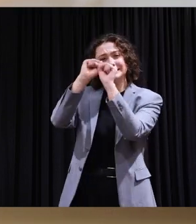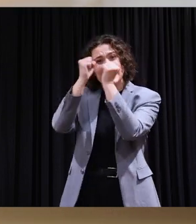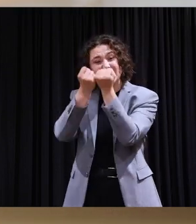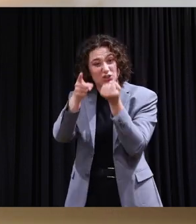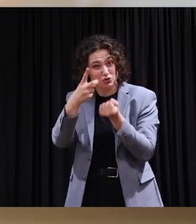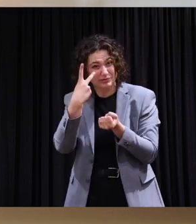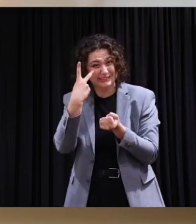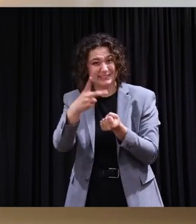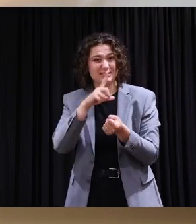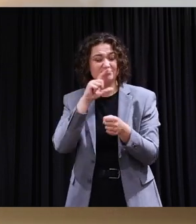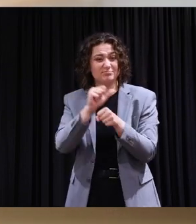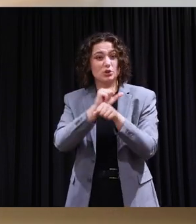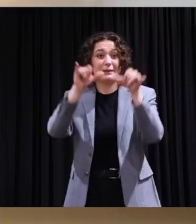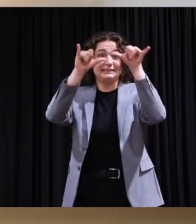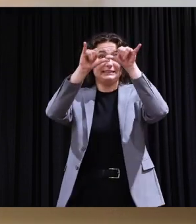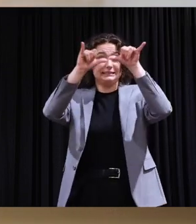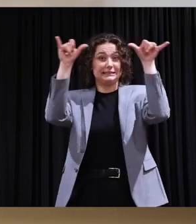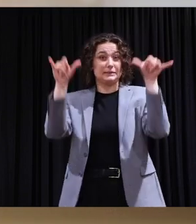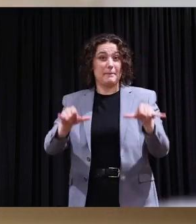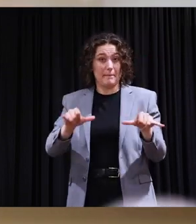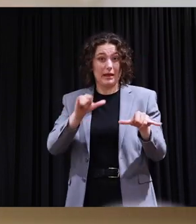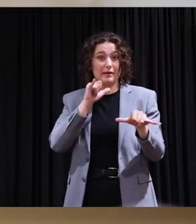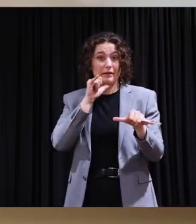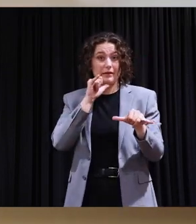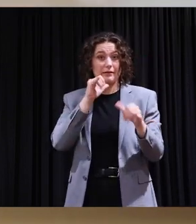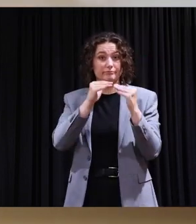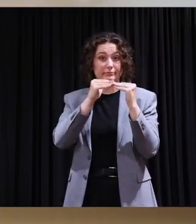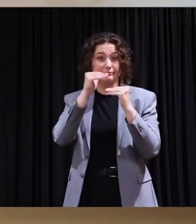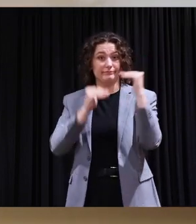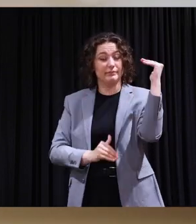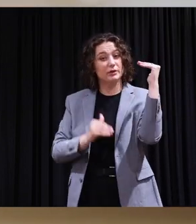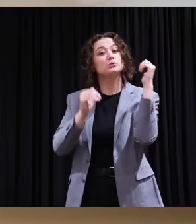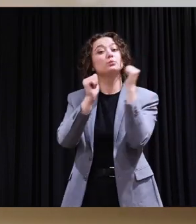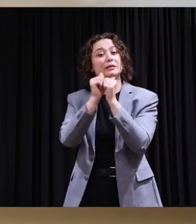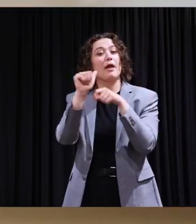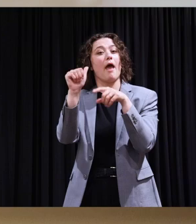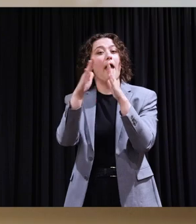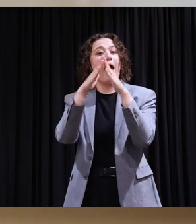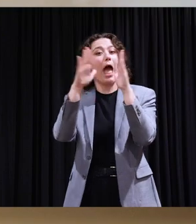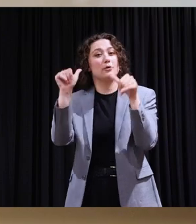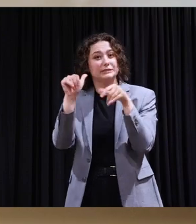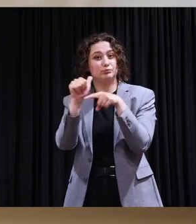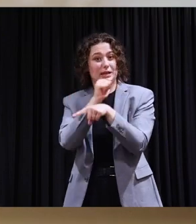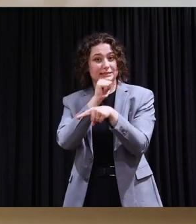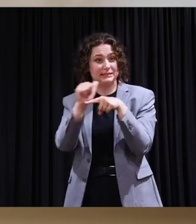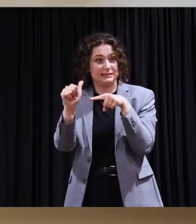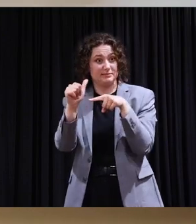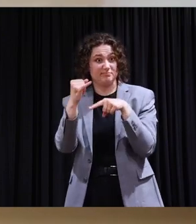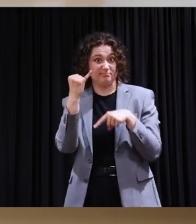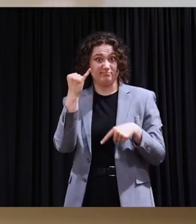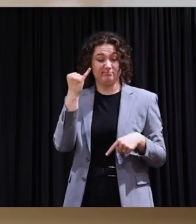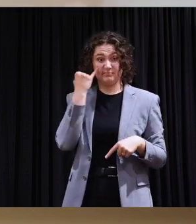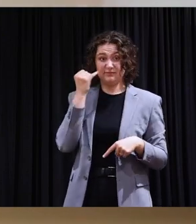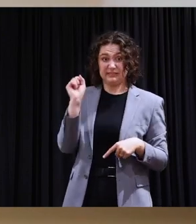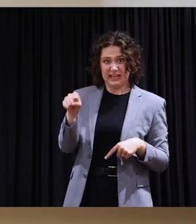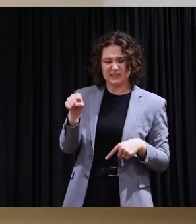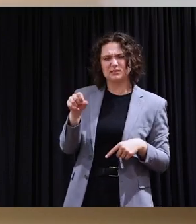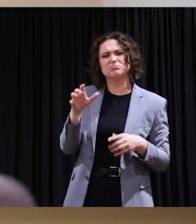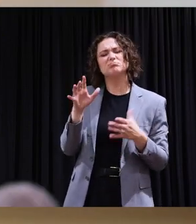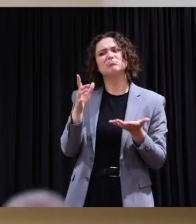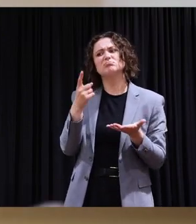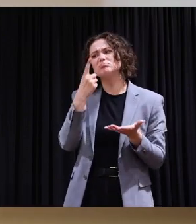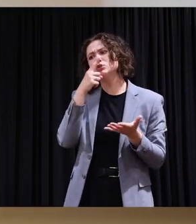systematic unfairness in housing practices today? And if so, can you tell us how, from your perspective, it